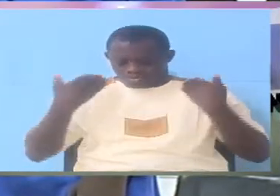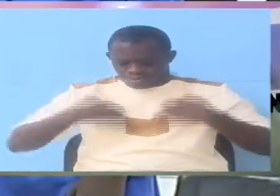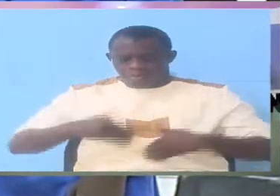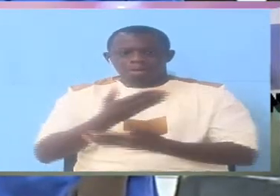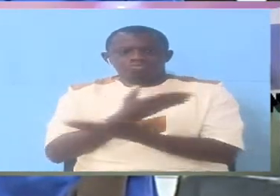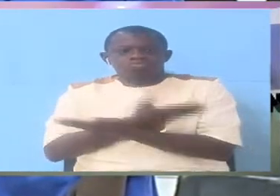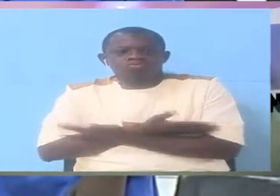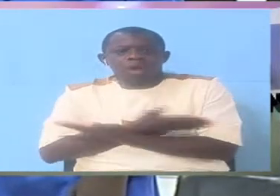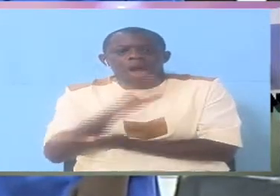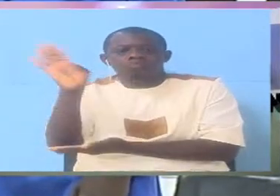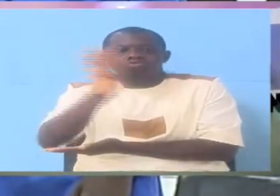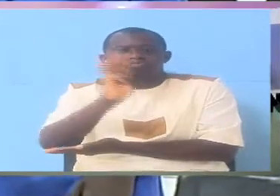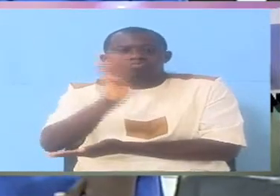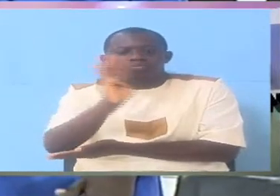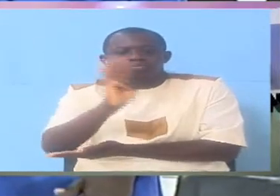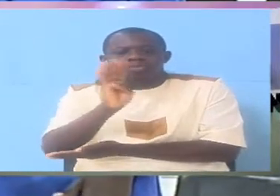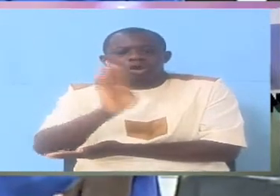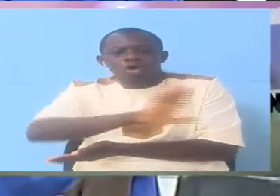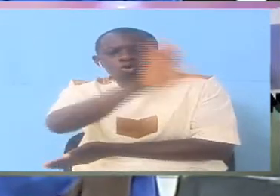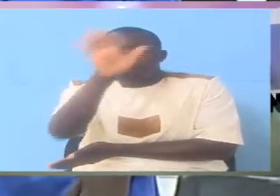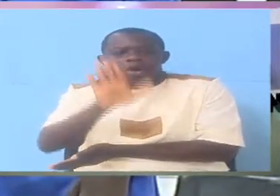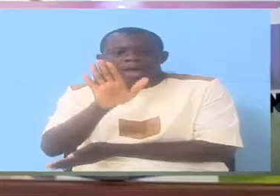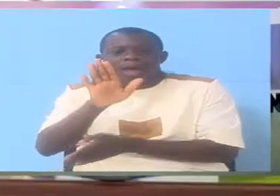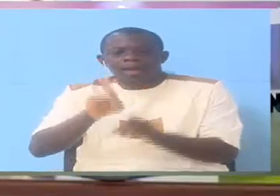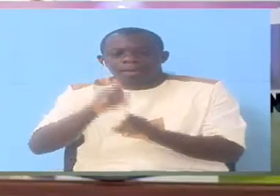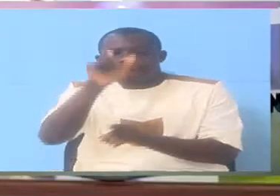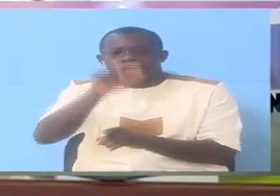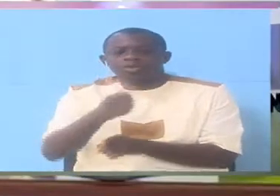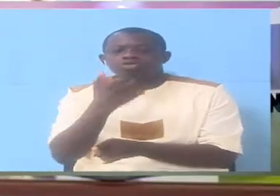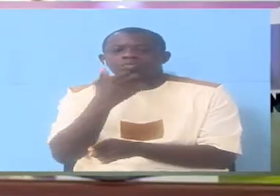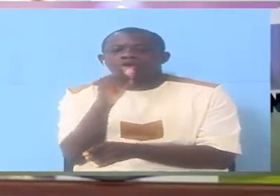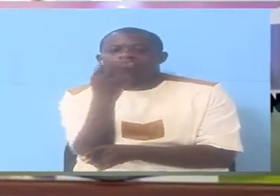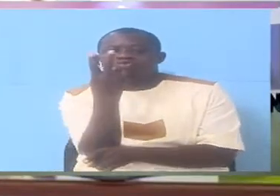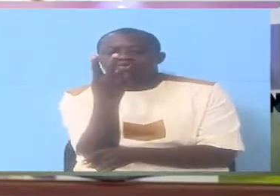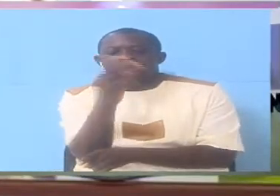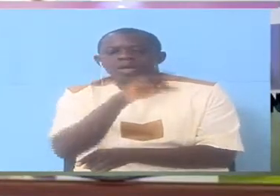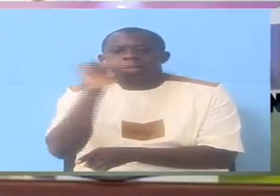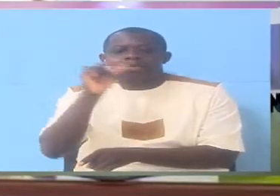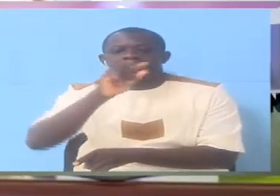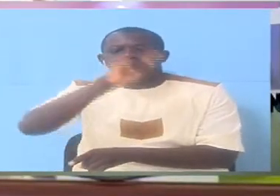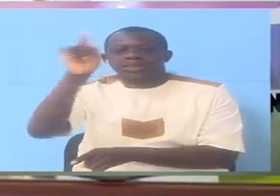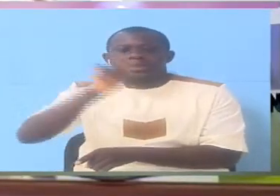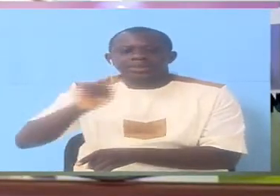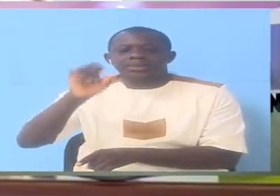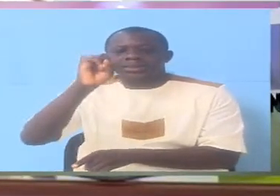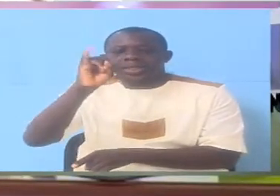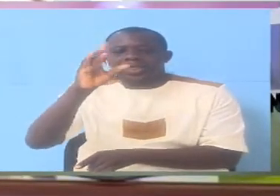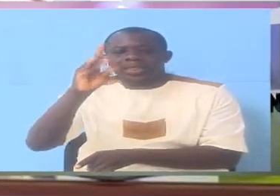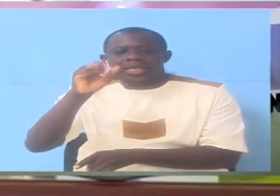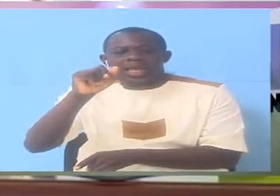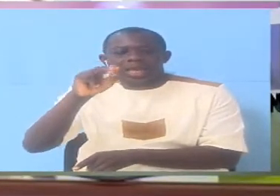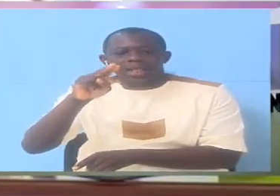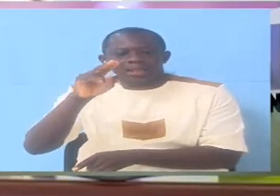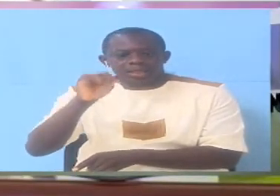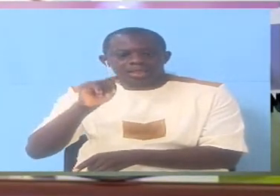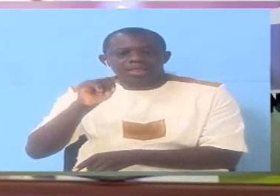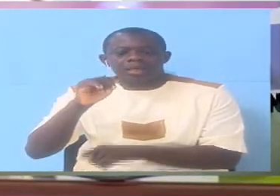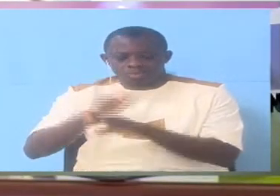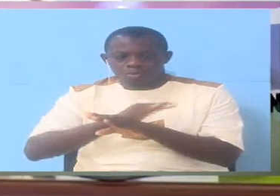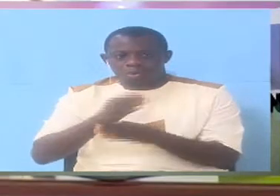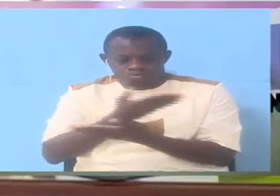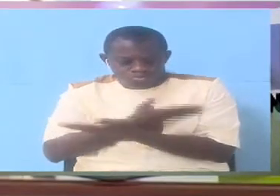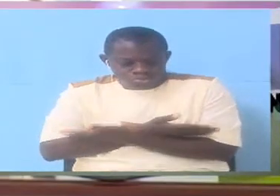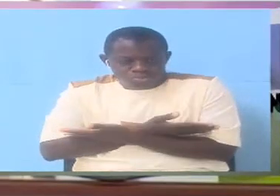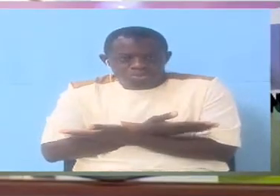That individual who was one of the Senegalese was, I think it's Pape Diouf, who was dressed in a